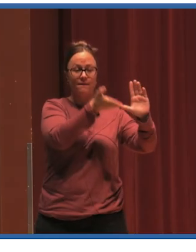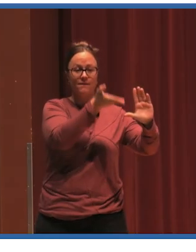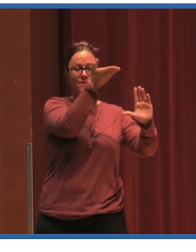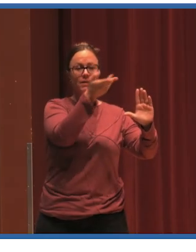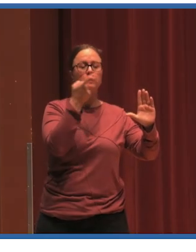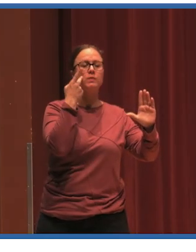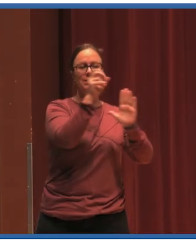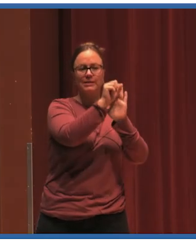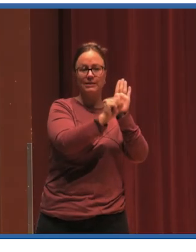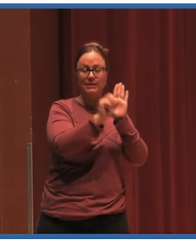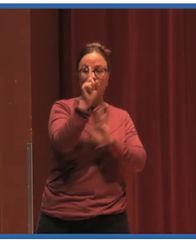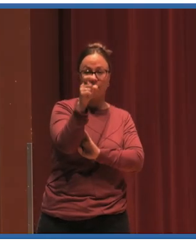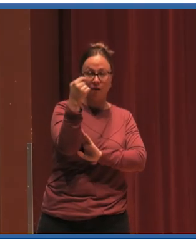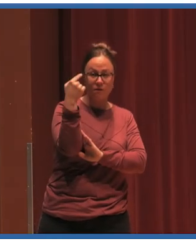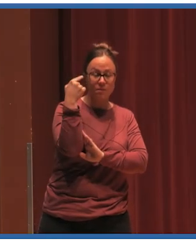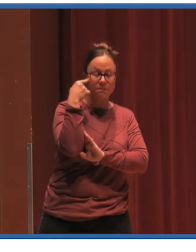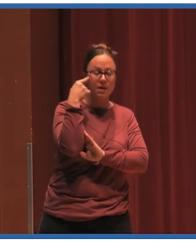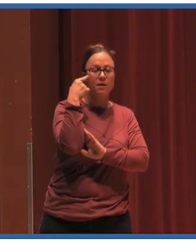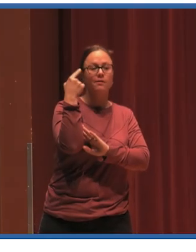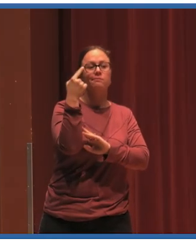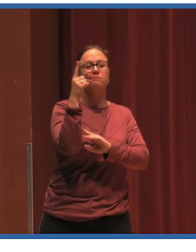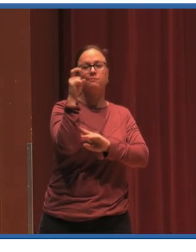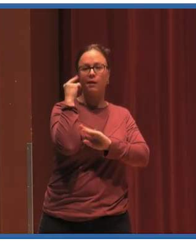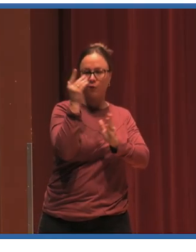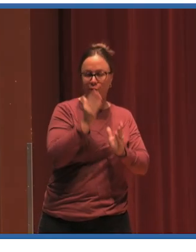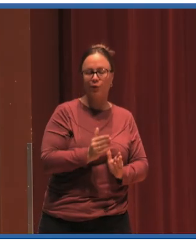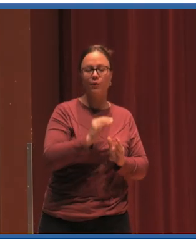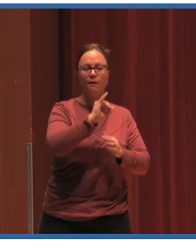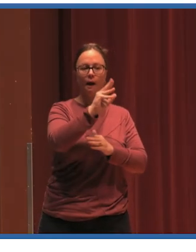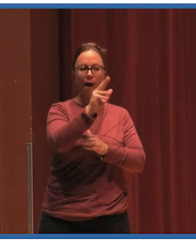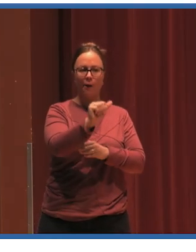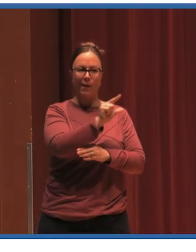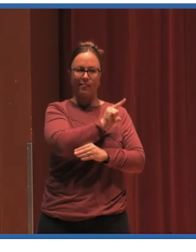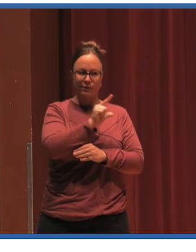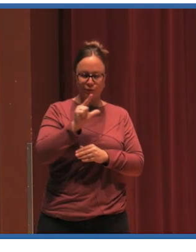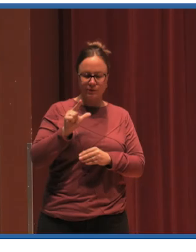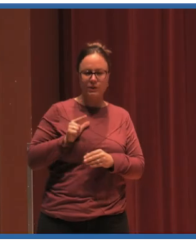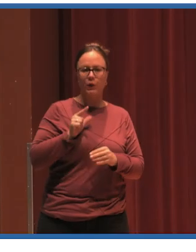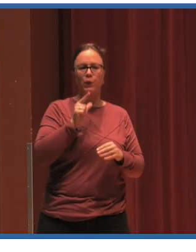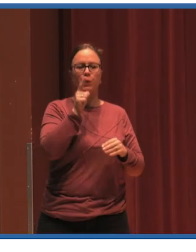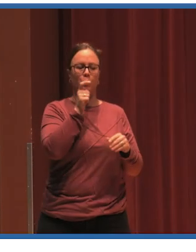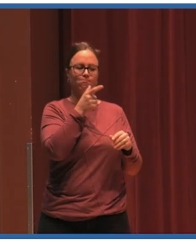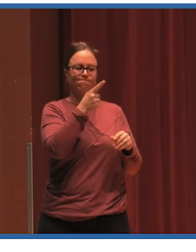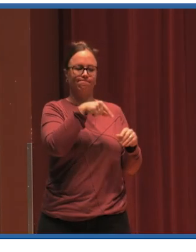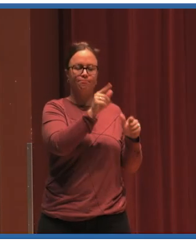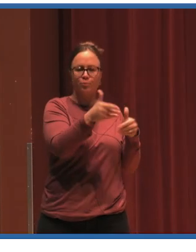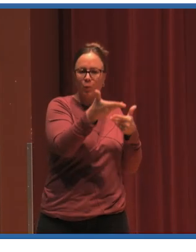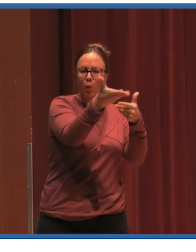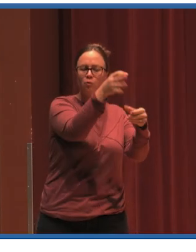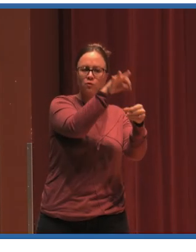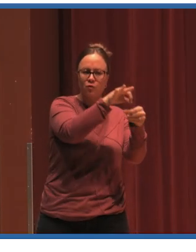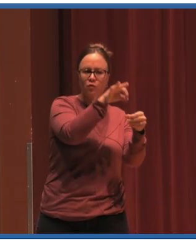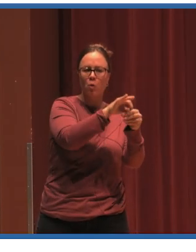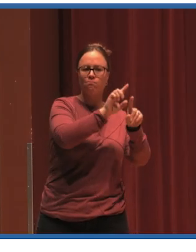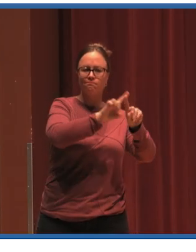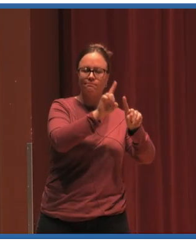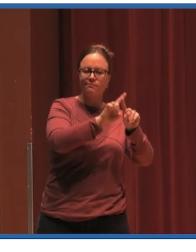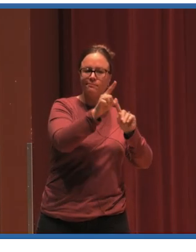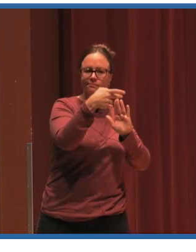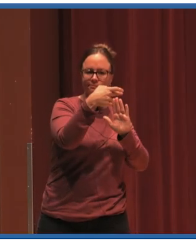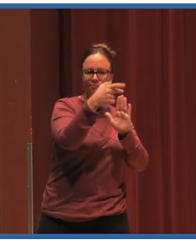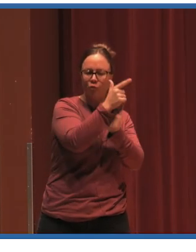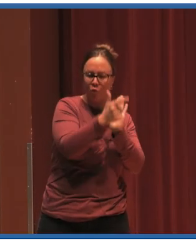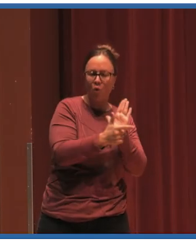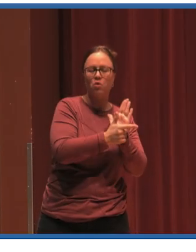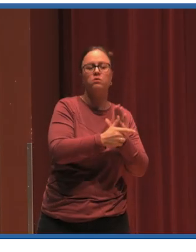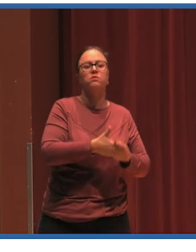state government, our elected governor and Iowa legislature, who propose and vote on legislation. Then